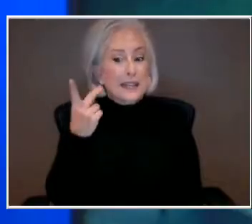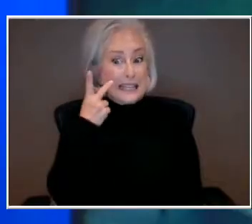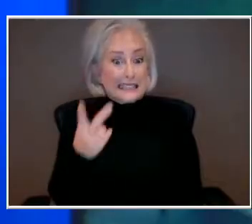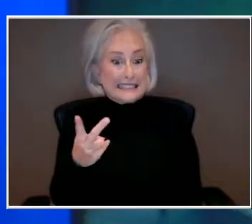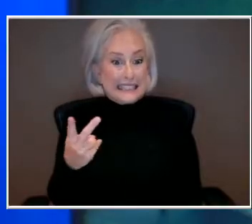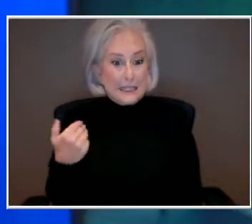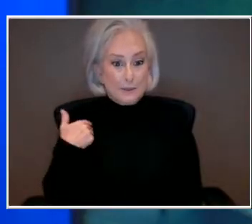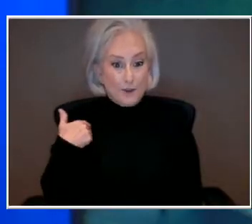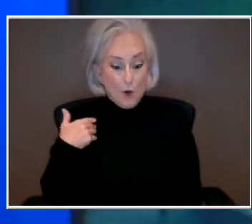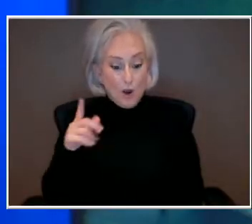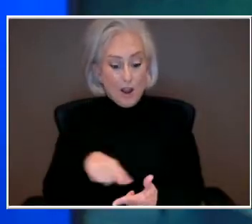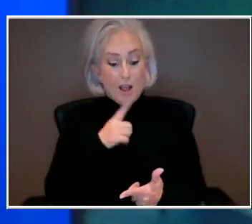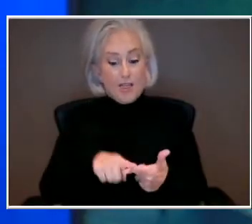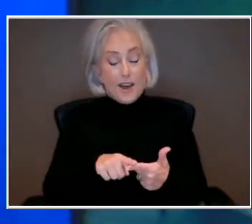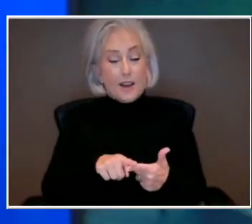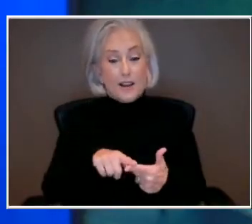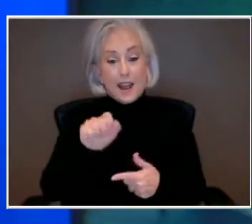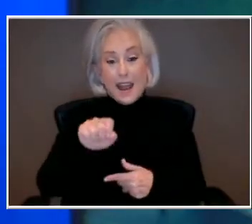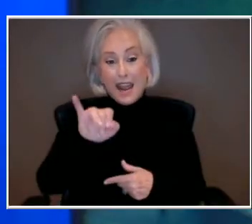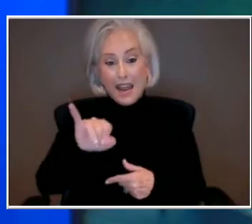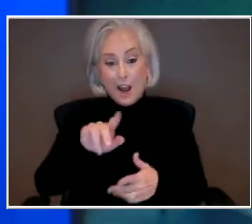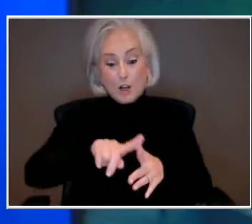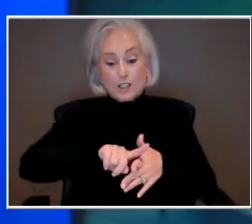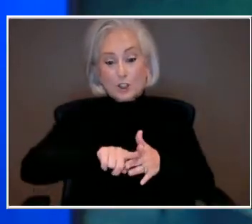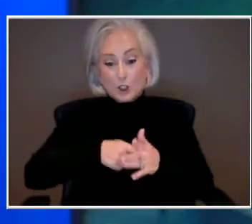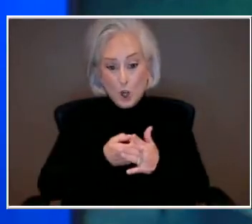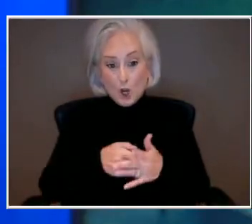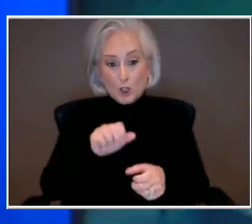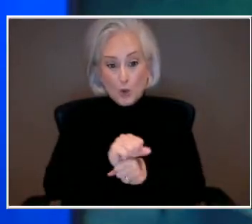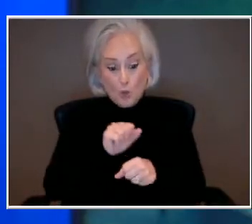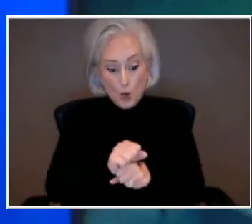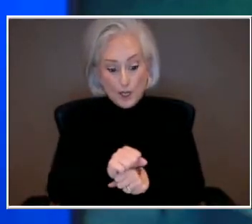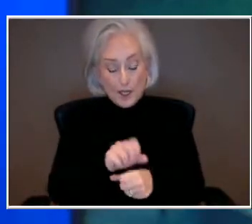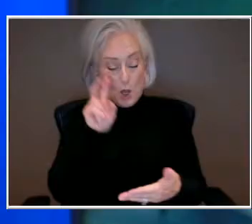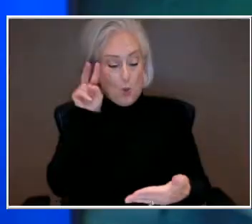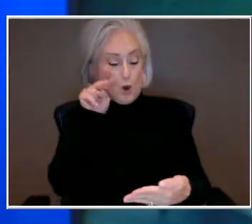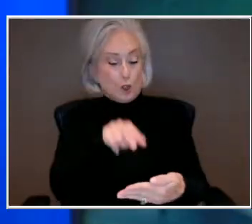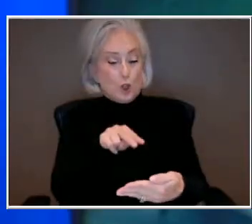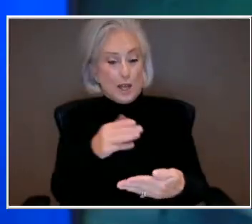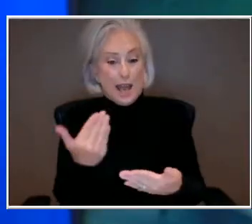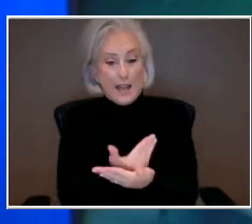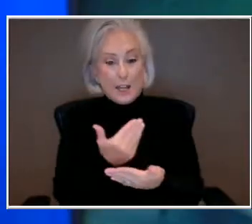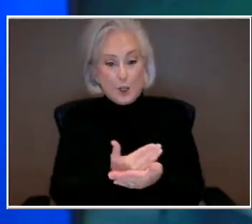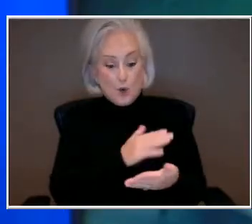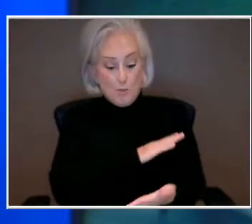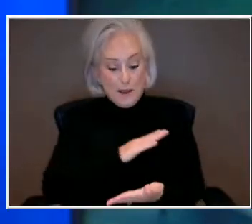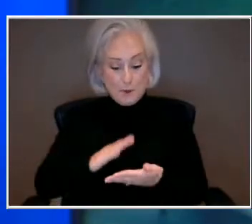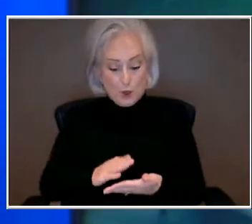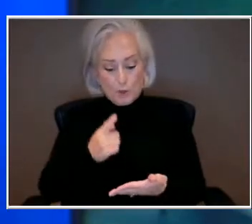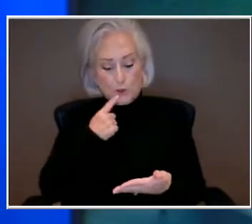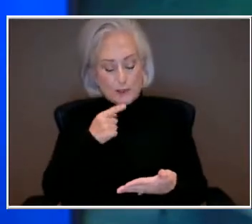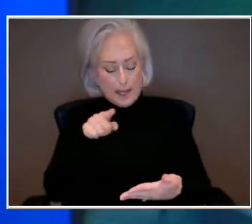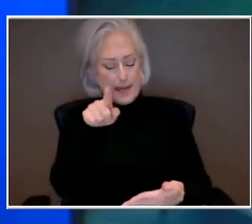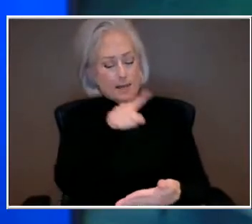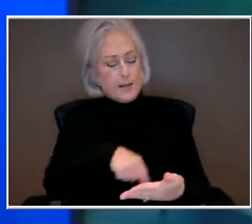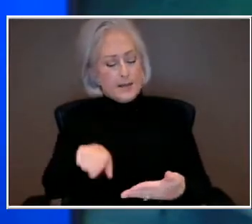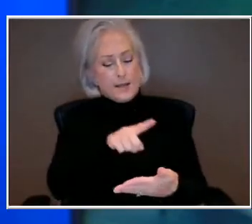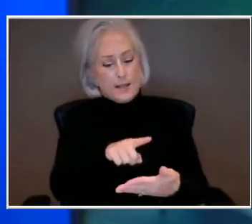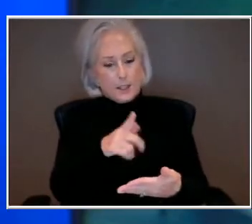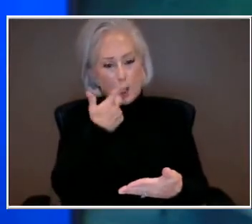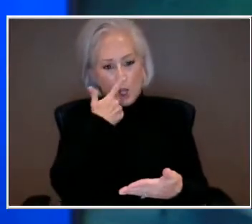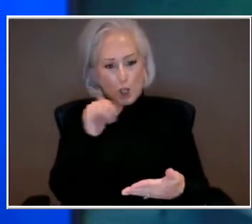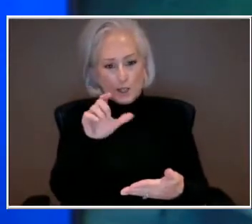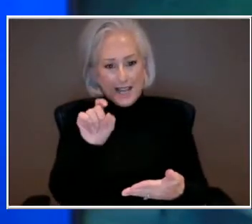practice, it can then look at a new mammogram and say, hey, this area looks like a cancer I've seen before, so I'm going to mark